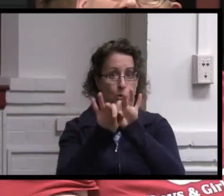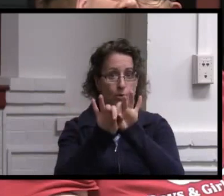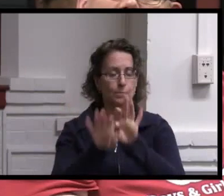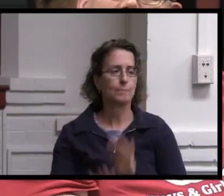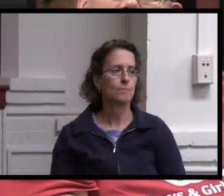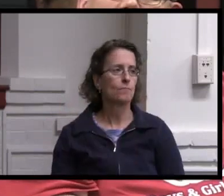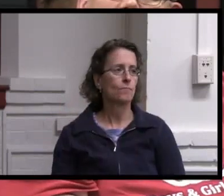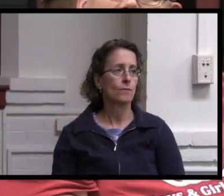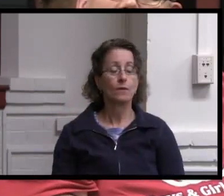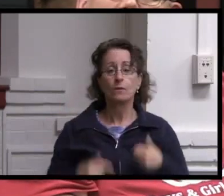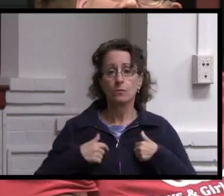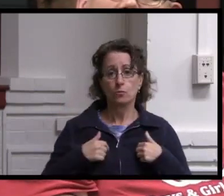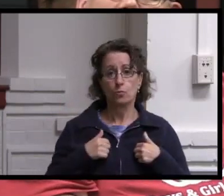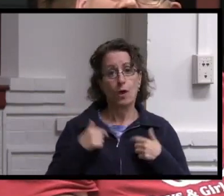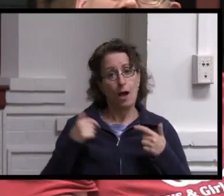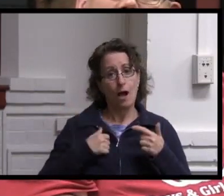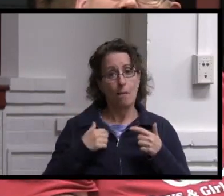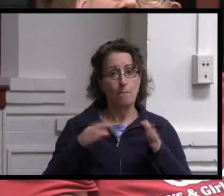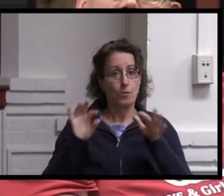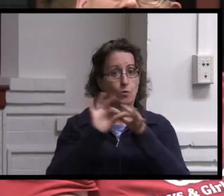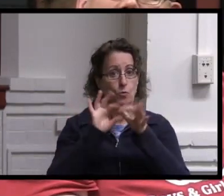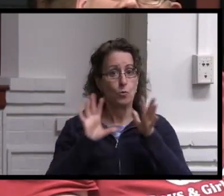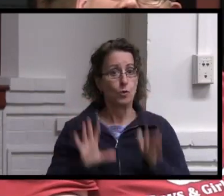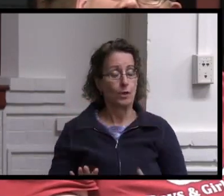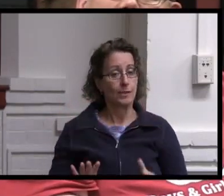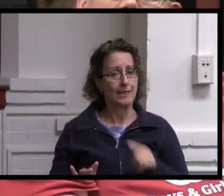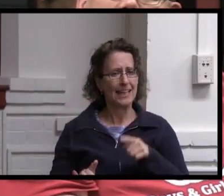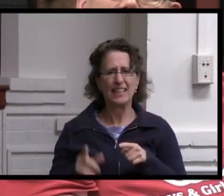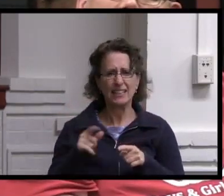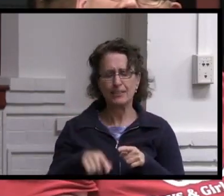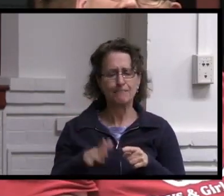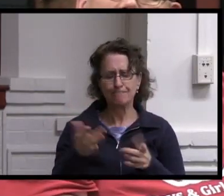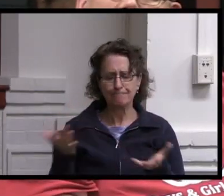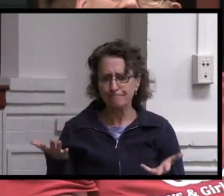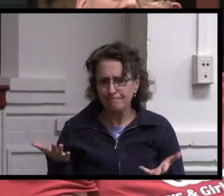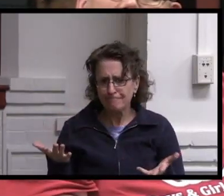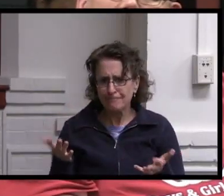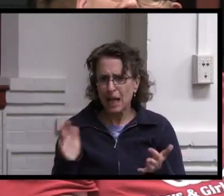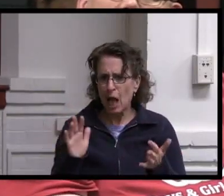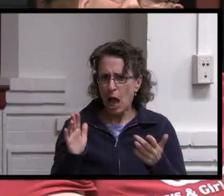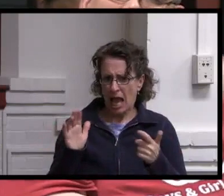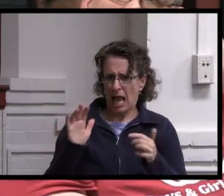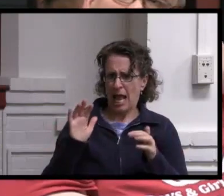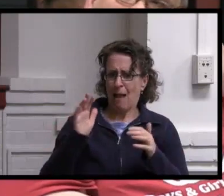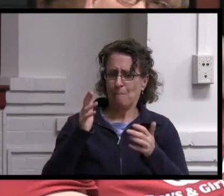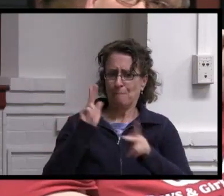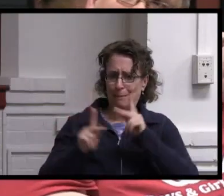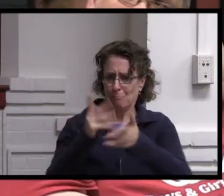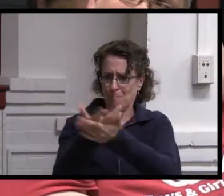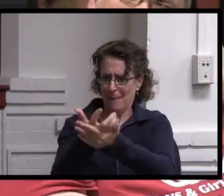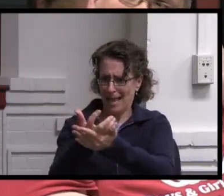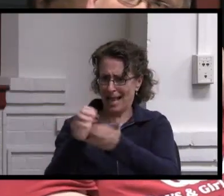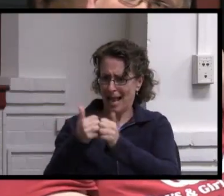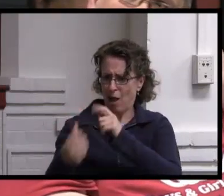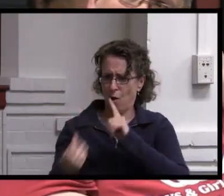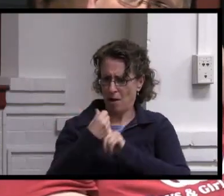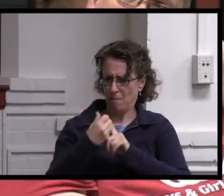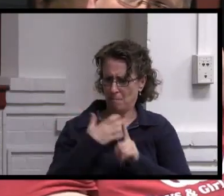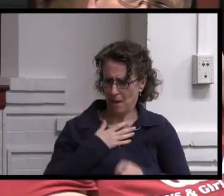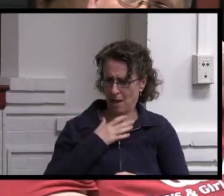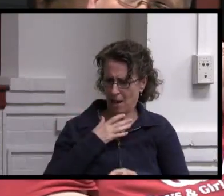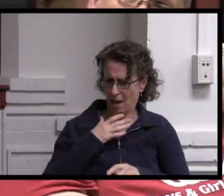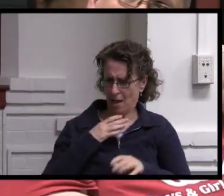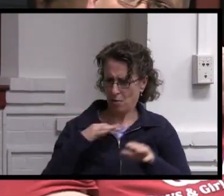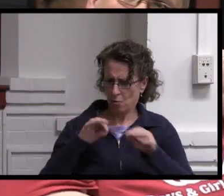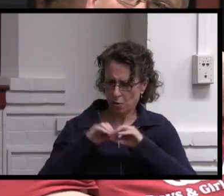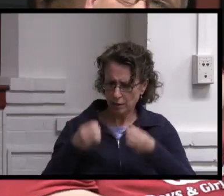as the council coordinator is to really think about what that means. And so I think about that. And the question that comes to mind is, who is our economy